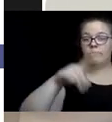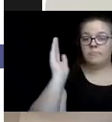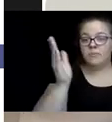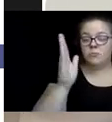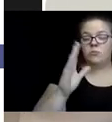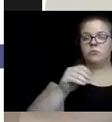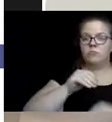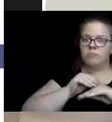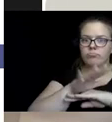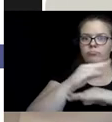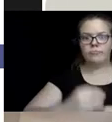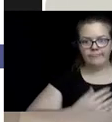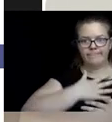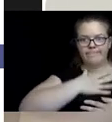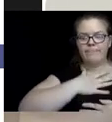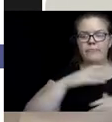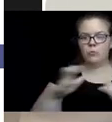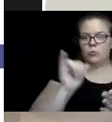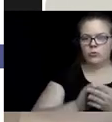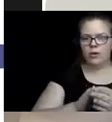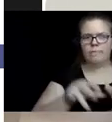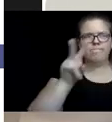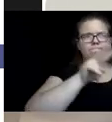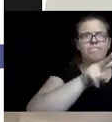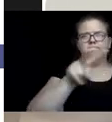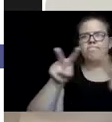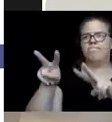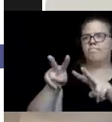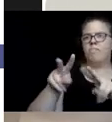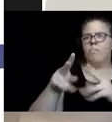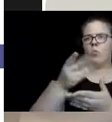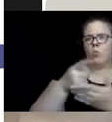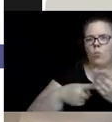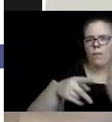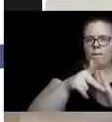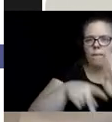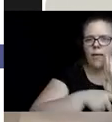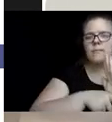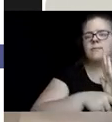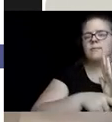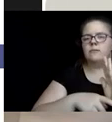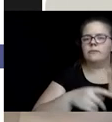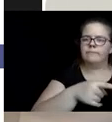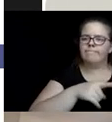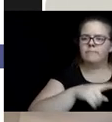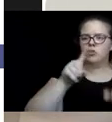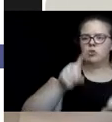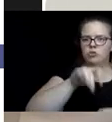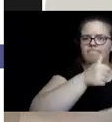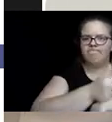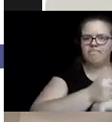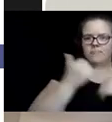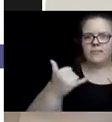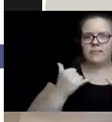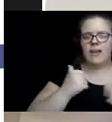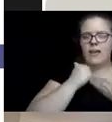inspired you to do just that. Look around. What are the policies and protocols that we need to be putting in place today to